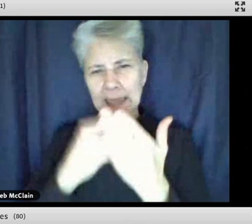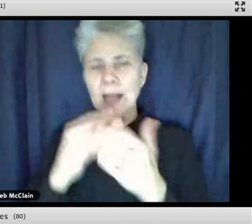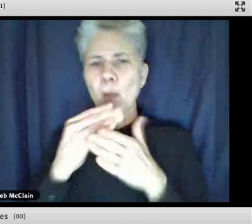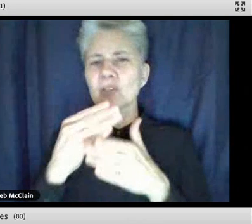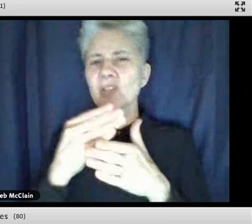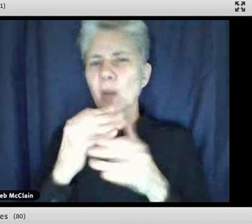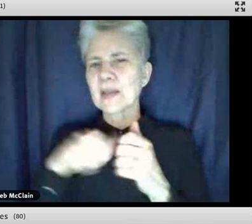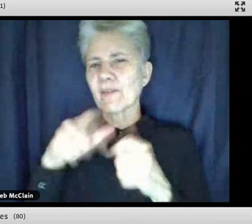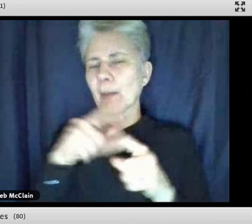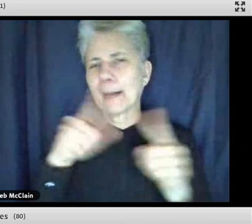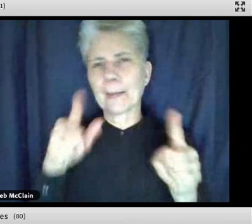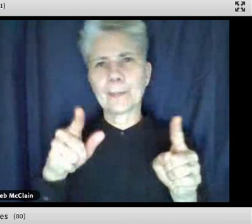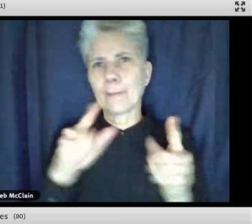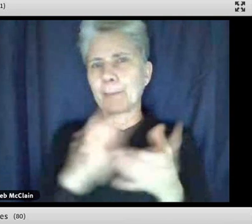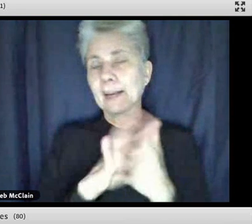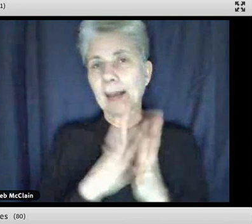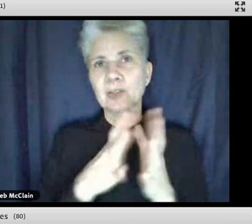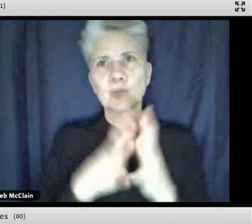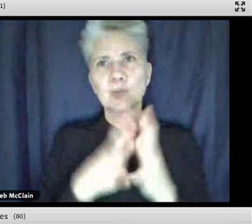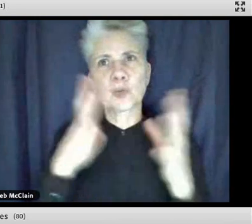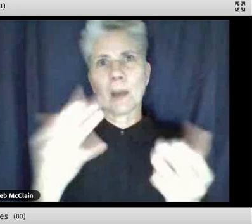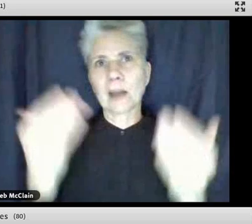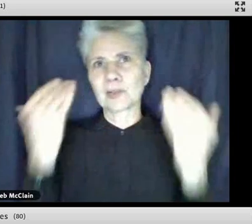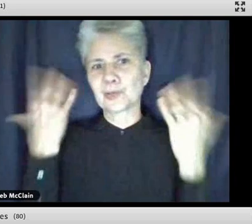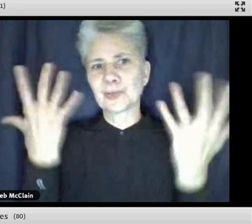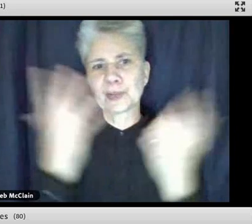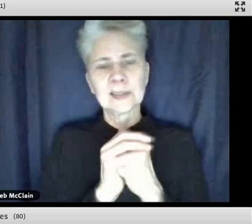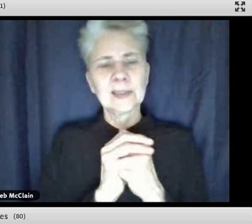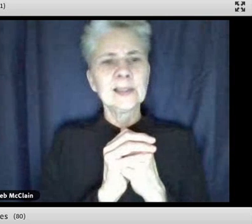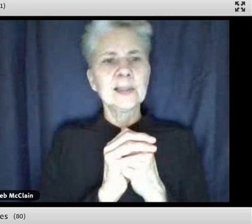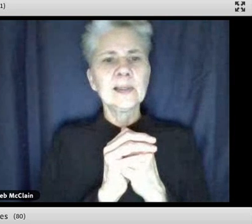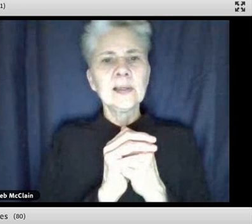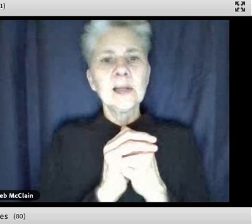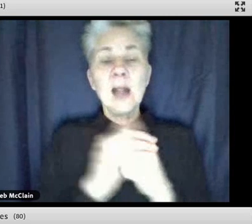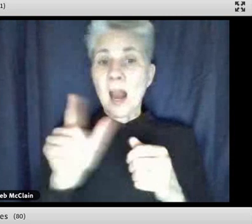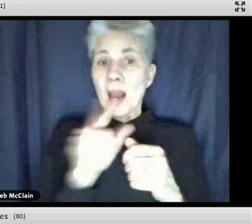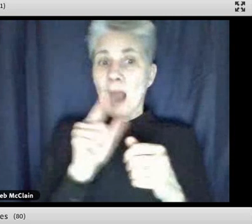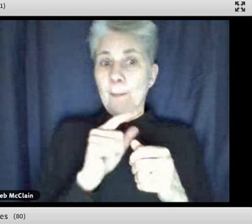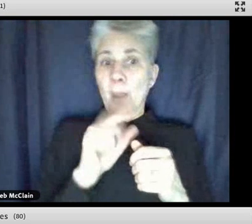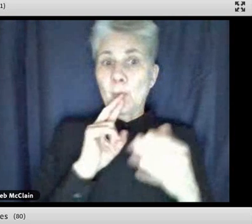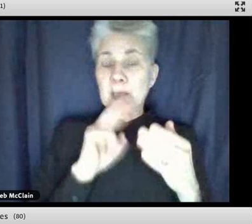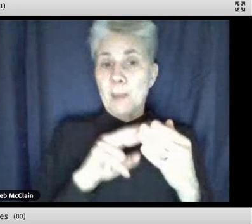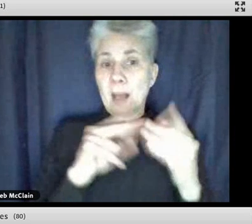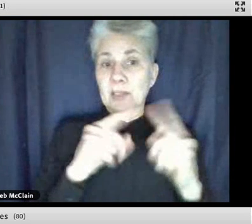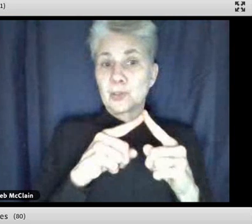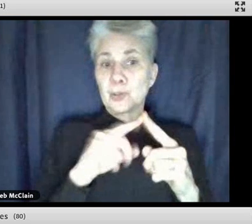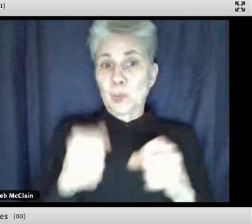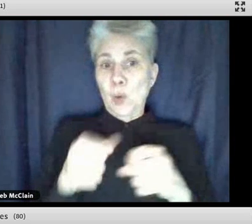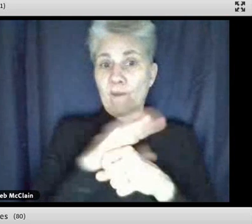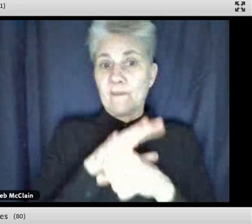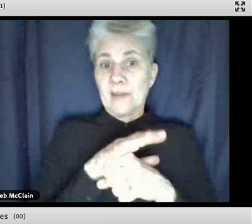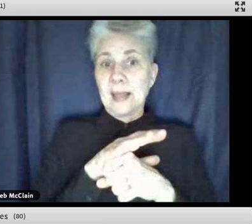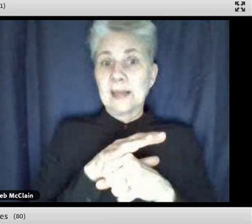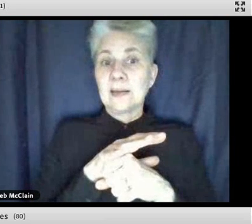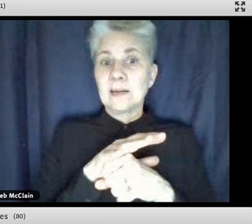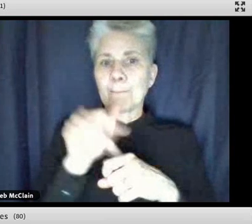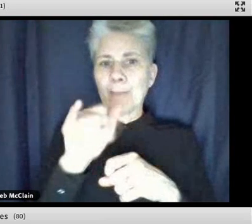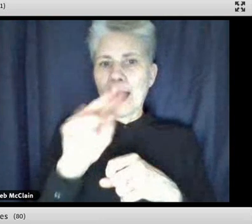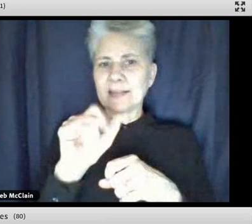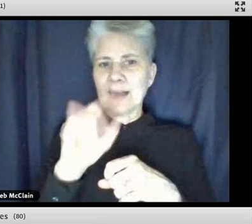but it just became too much. This library responses to the COVID-19 pandemic. This